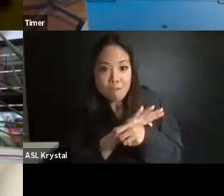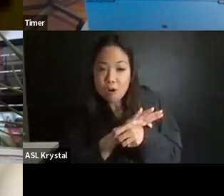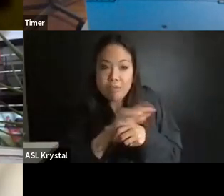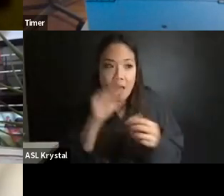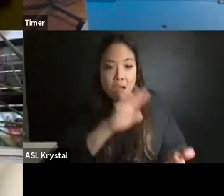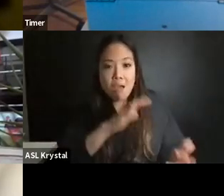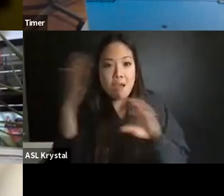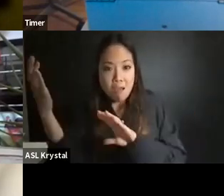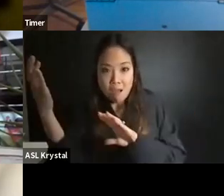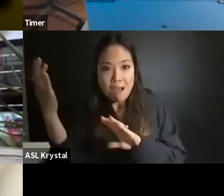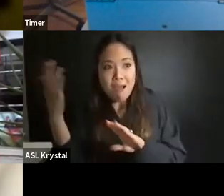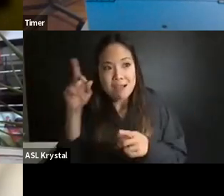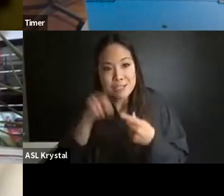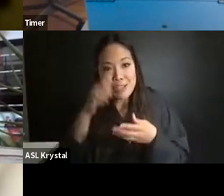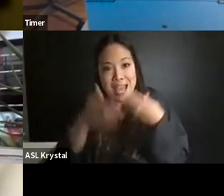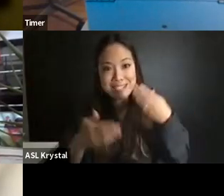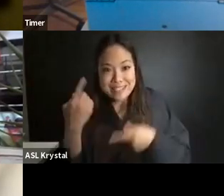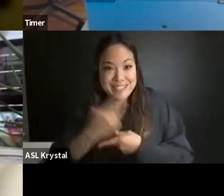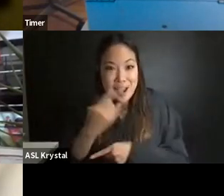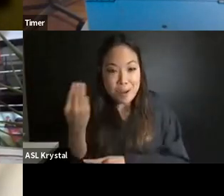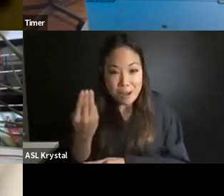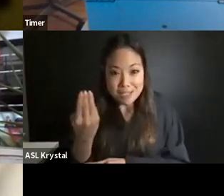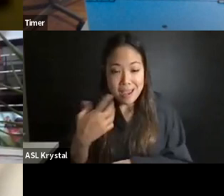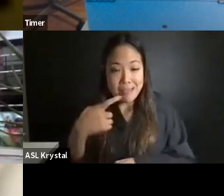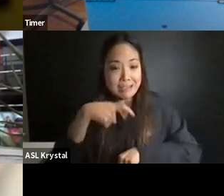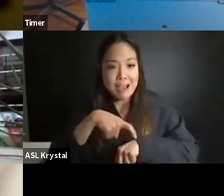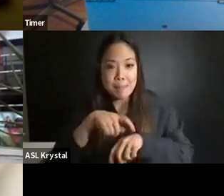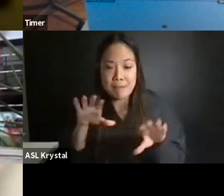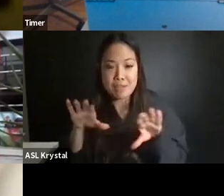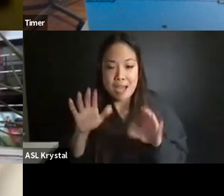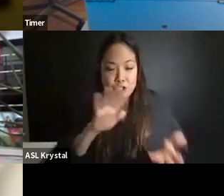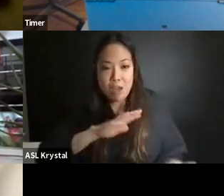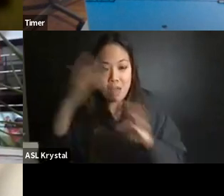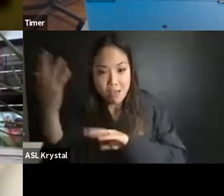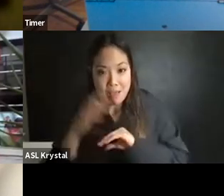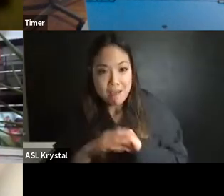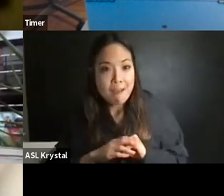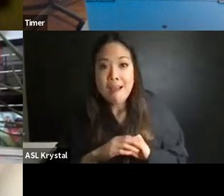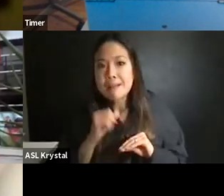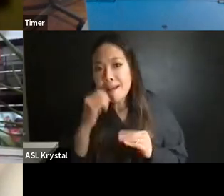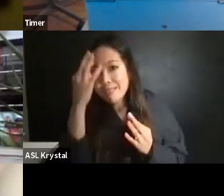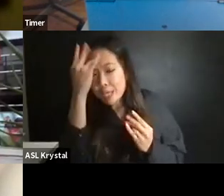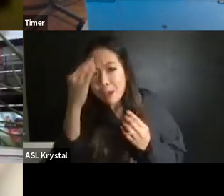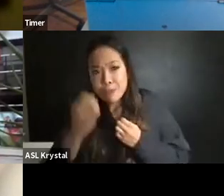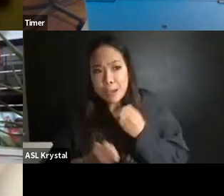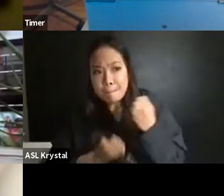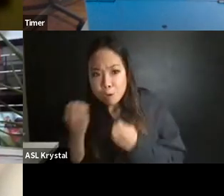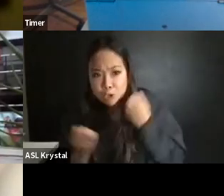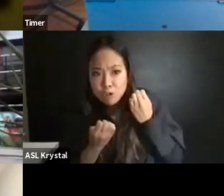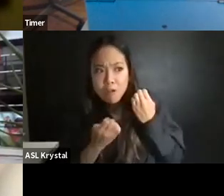these actions and in particular the timing of these actions point to a disregard for the emotional well-being and the education of the